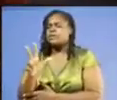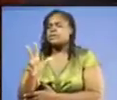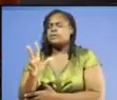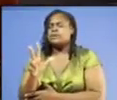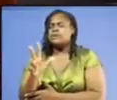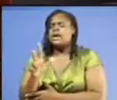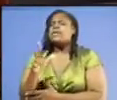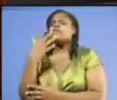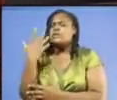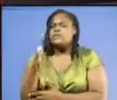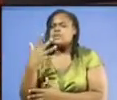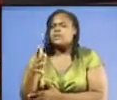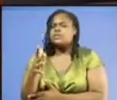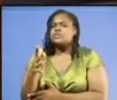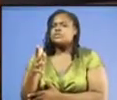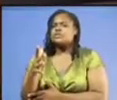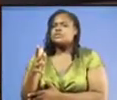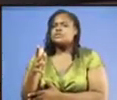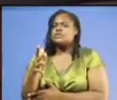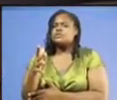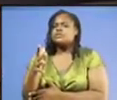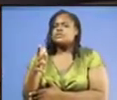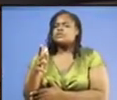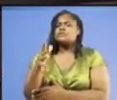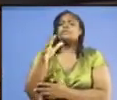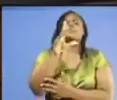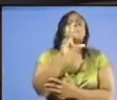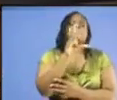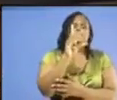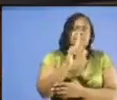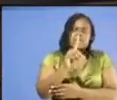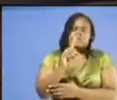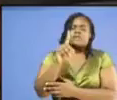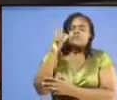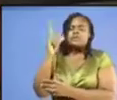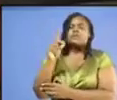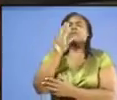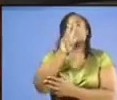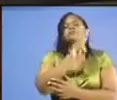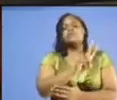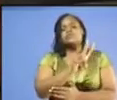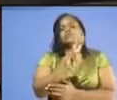33. I go end with David in Psalm 23.